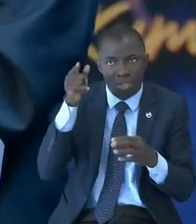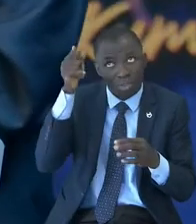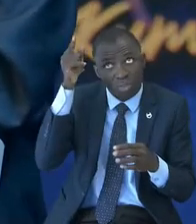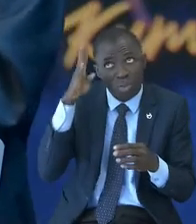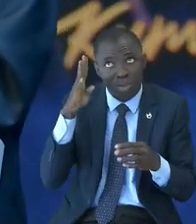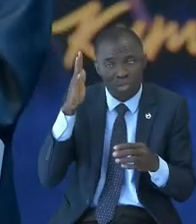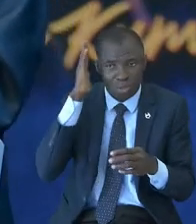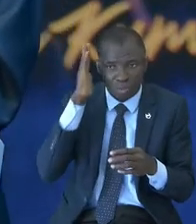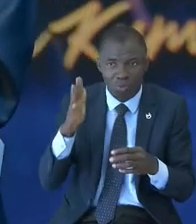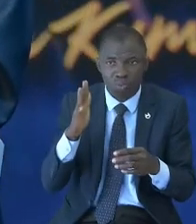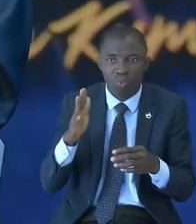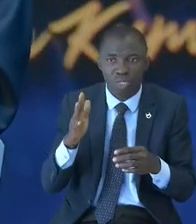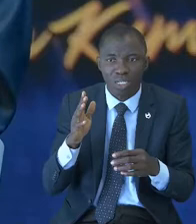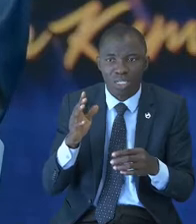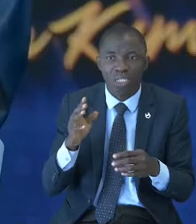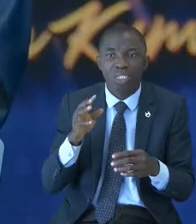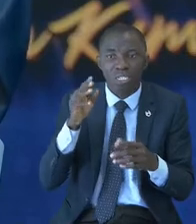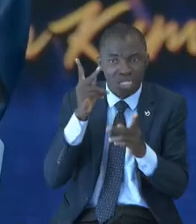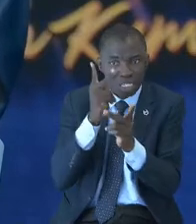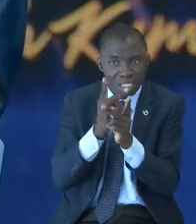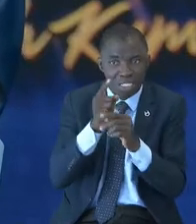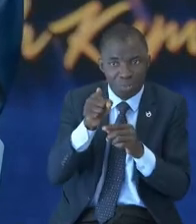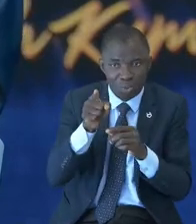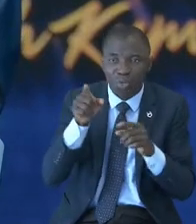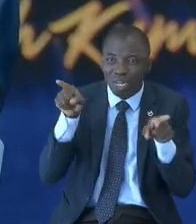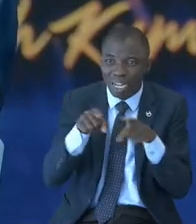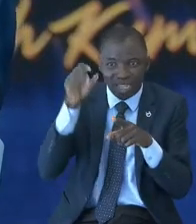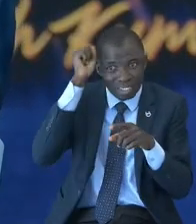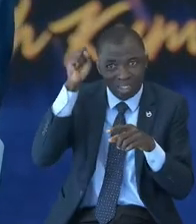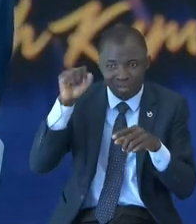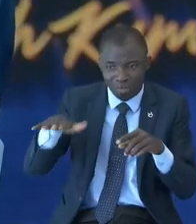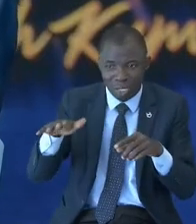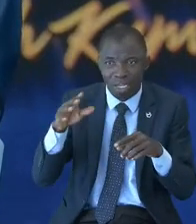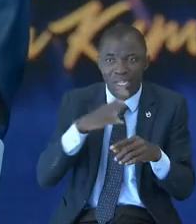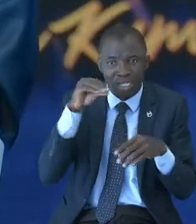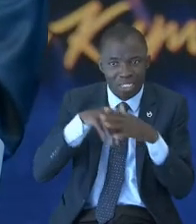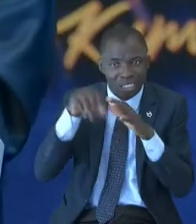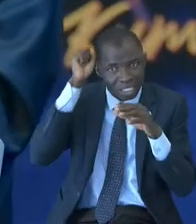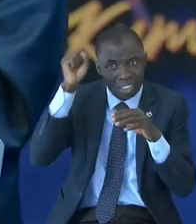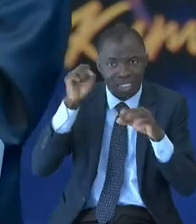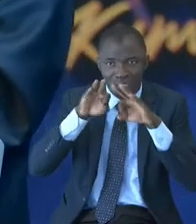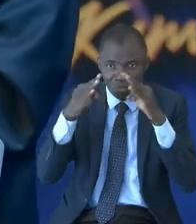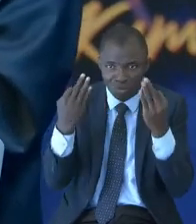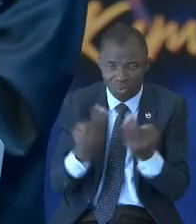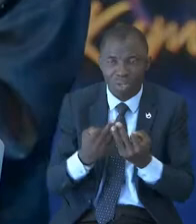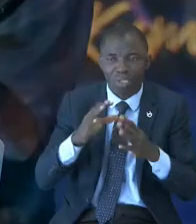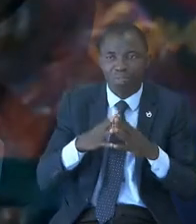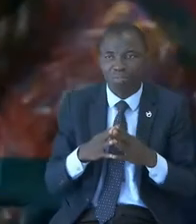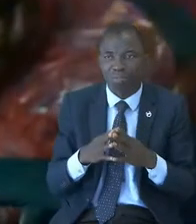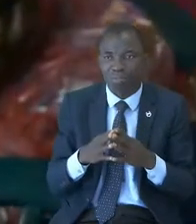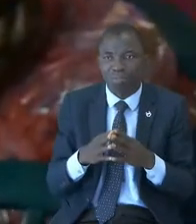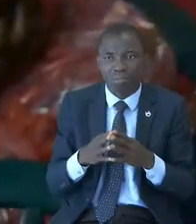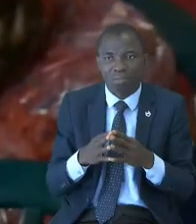your name, your full name, and your location address via